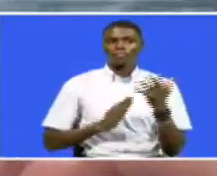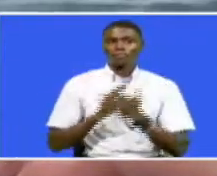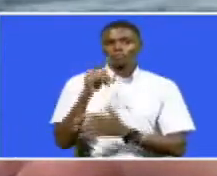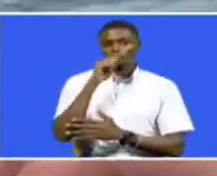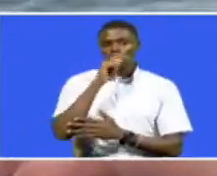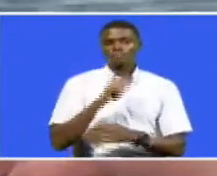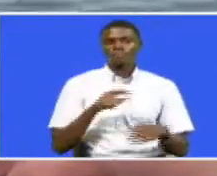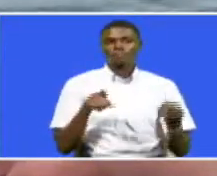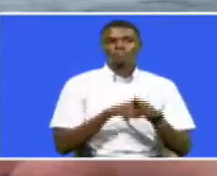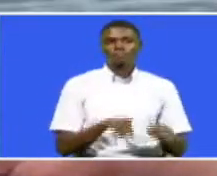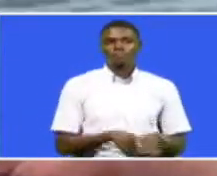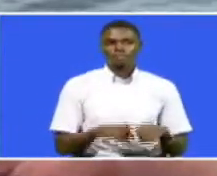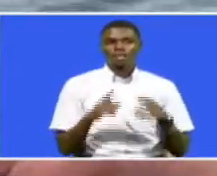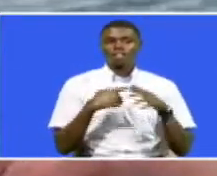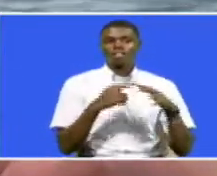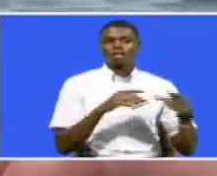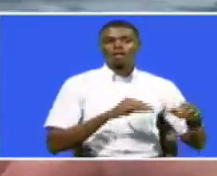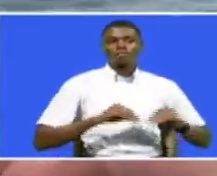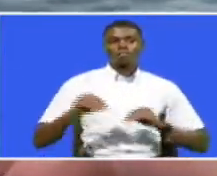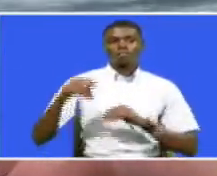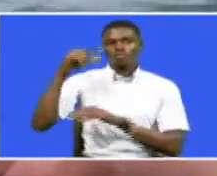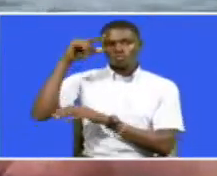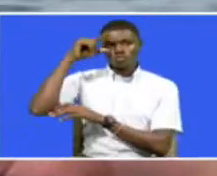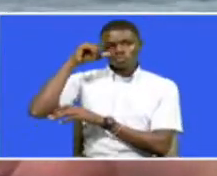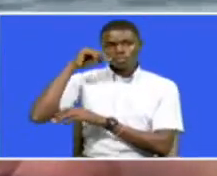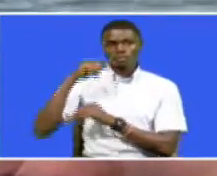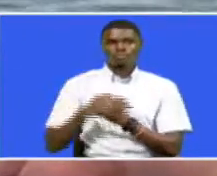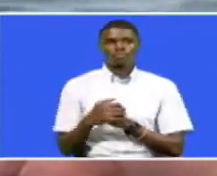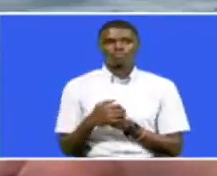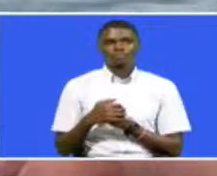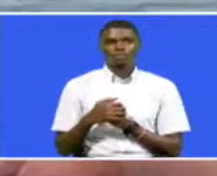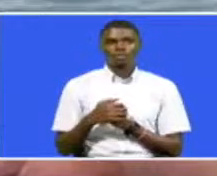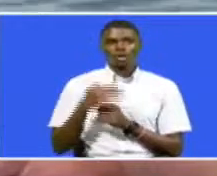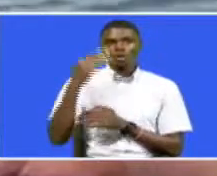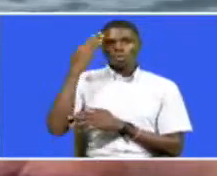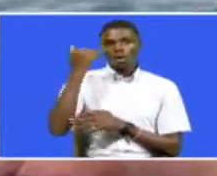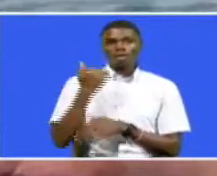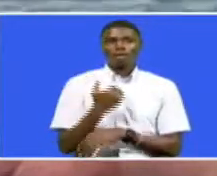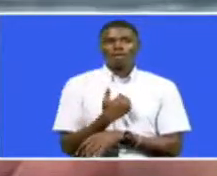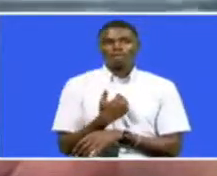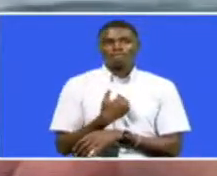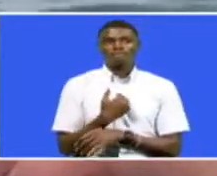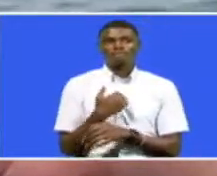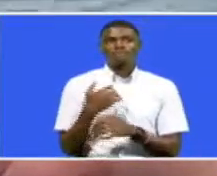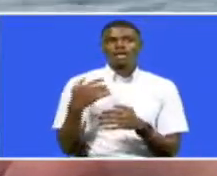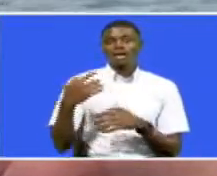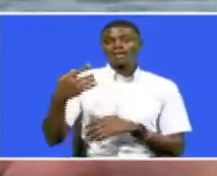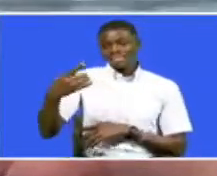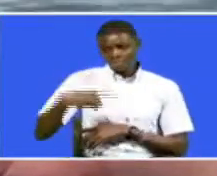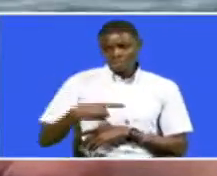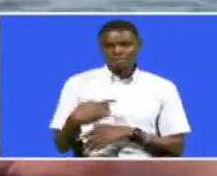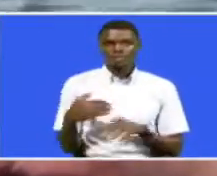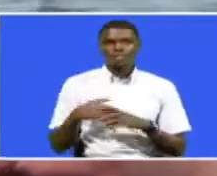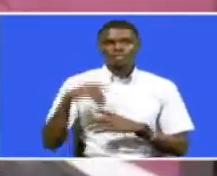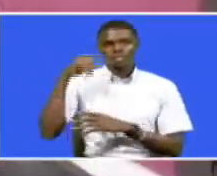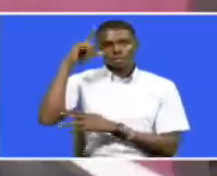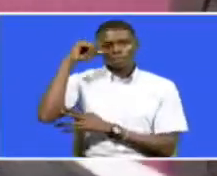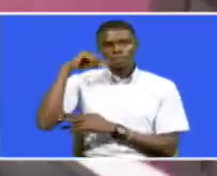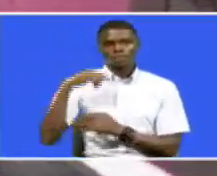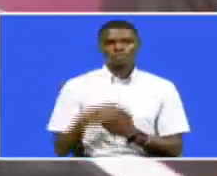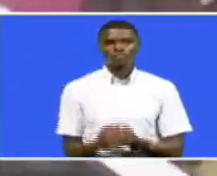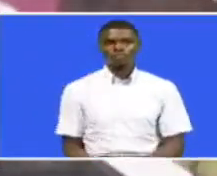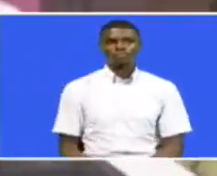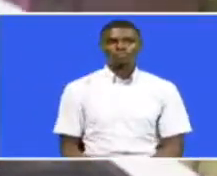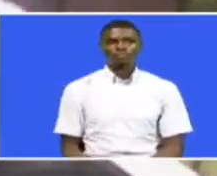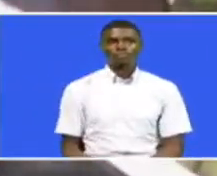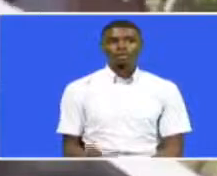as well, and then we'll move to Mombasa because we've had a demand in Mombasa. Okay,